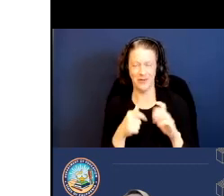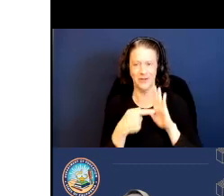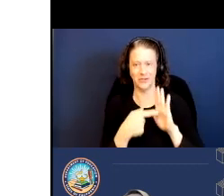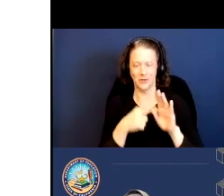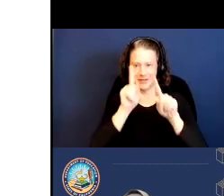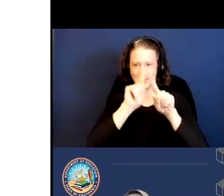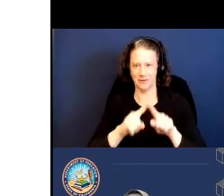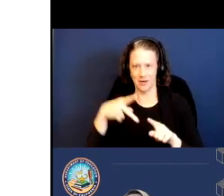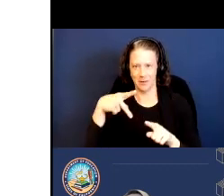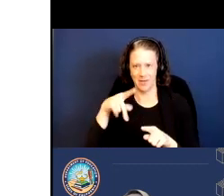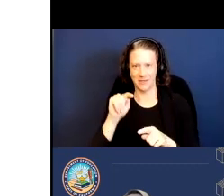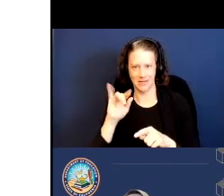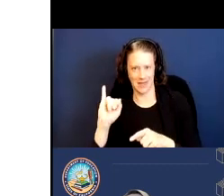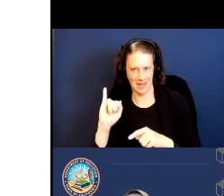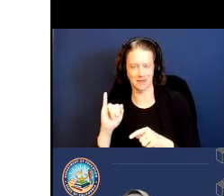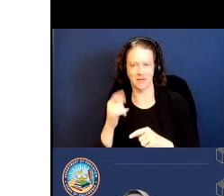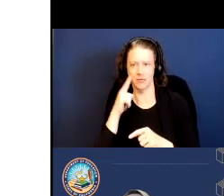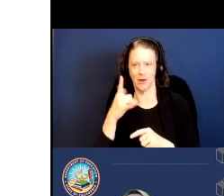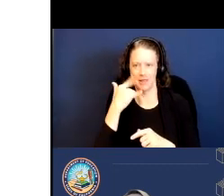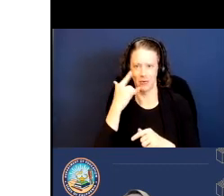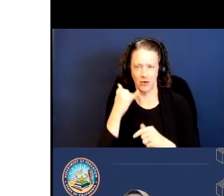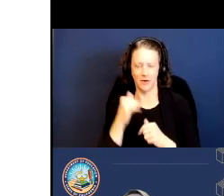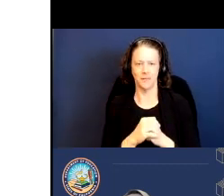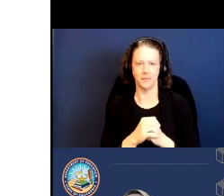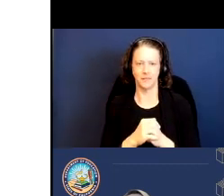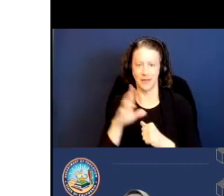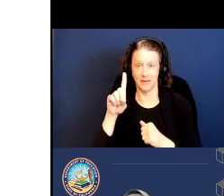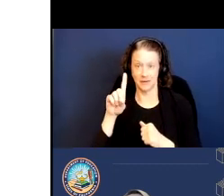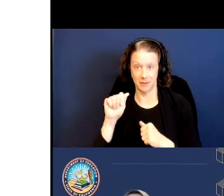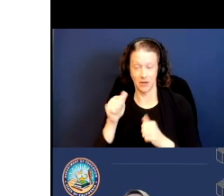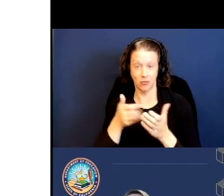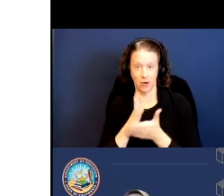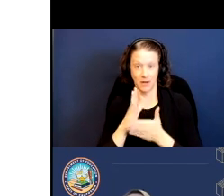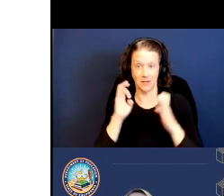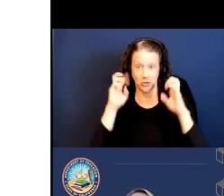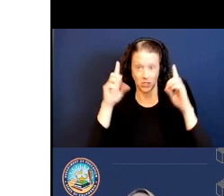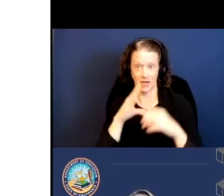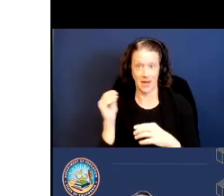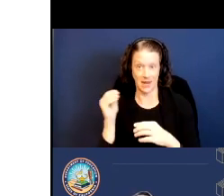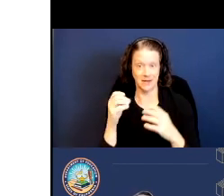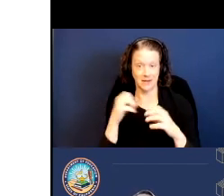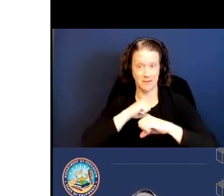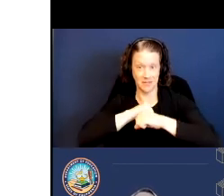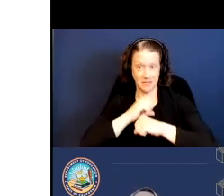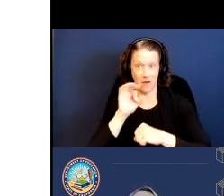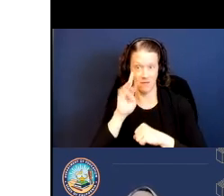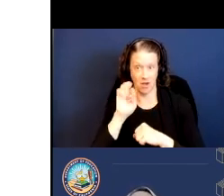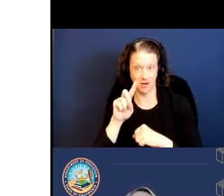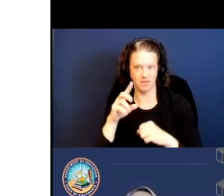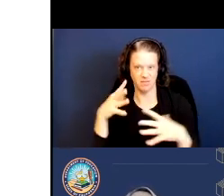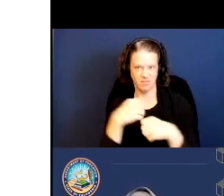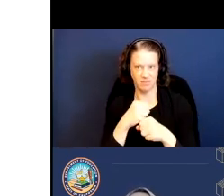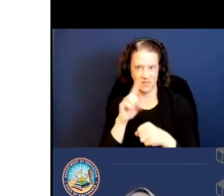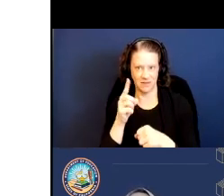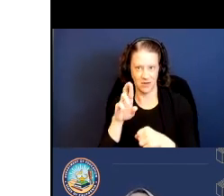different PTIs for California. There's Disability Rights Education and Defense Fund, my organization. We roughly serve